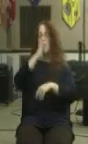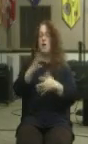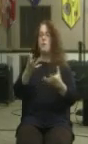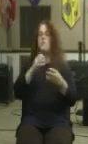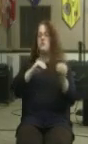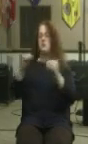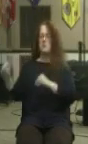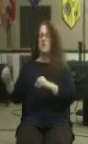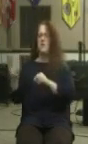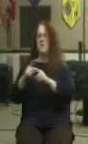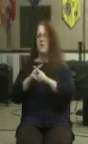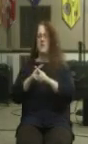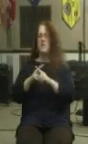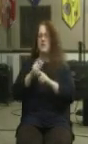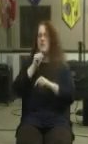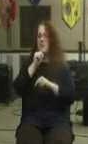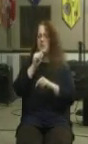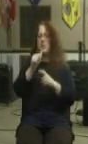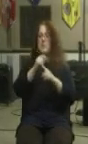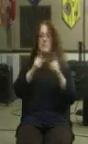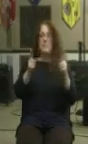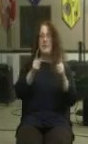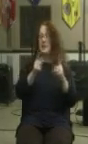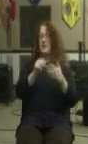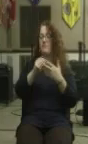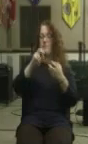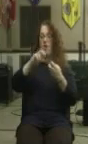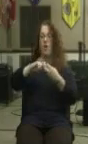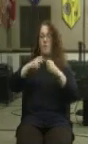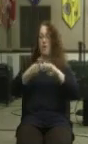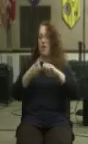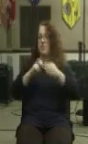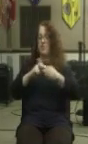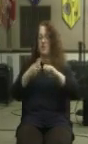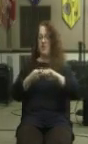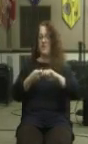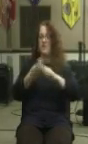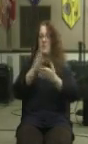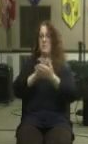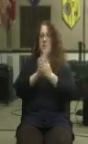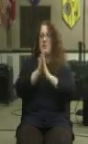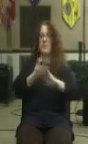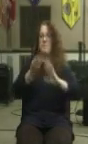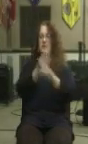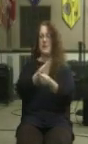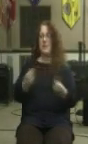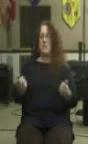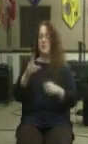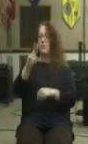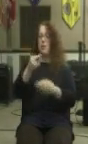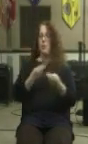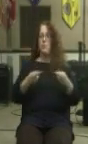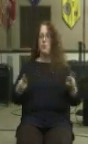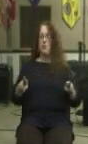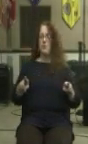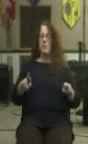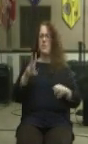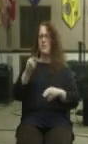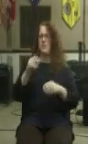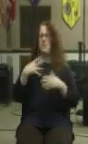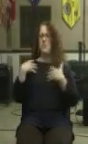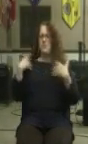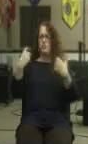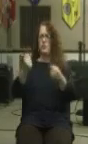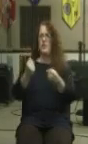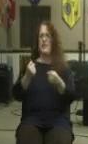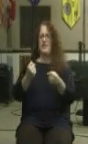church. God wants to move. But unless our bleeding issues stop bleeding and be healed, then there's not